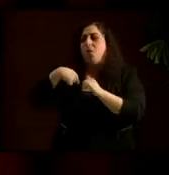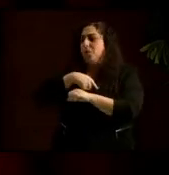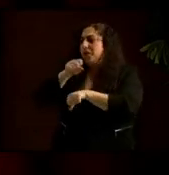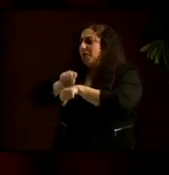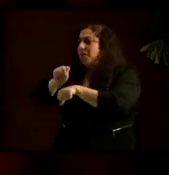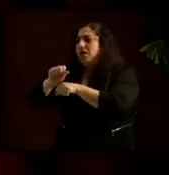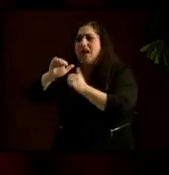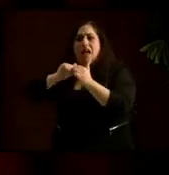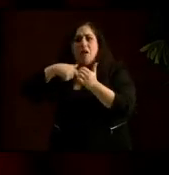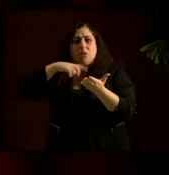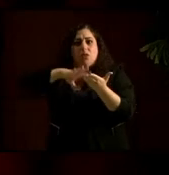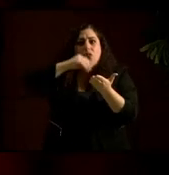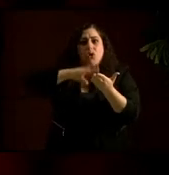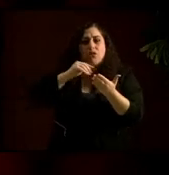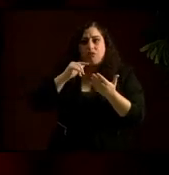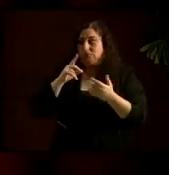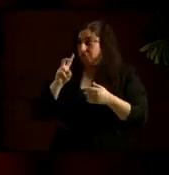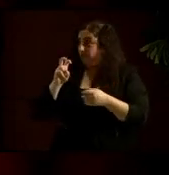build communities.